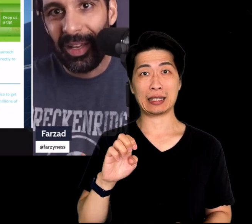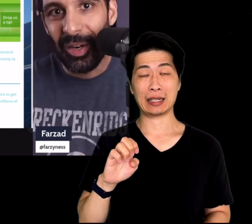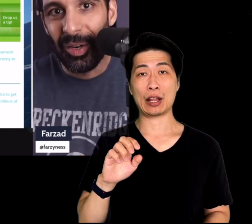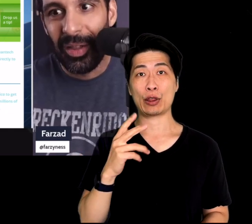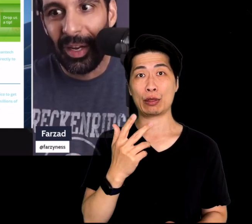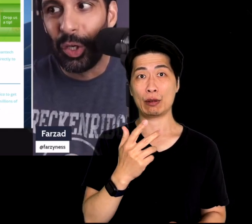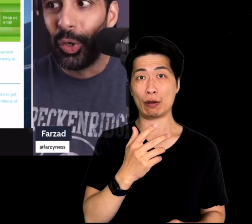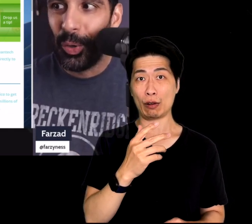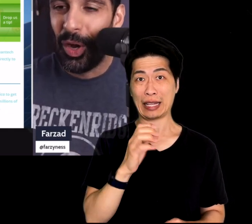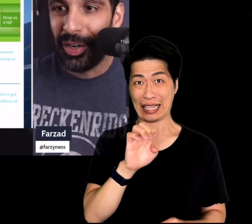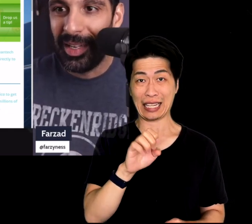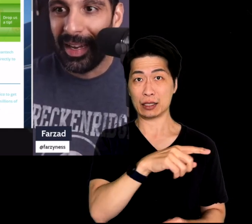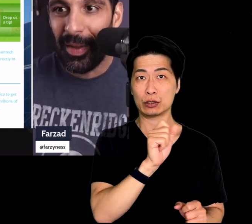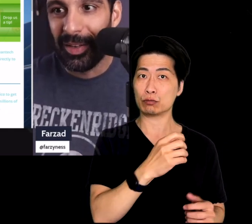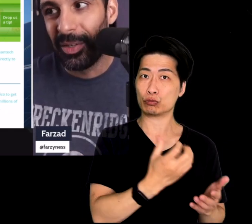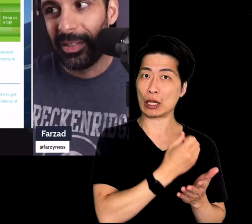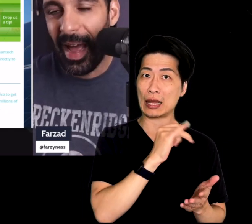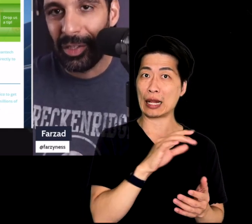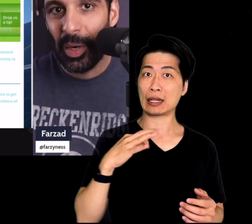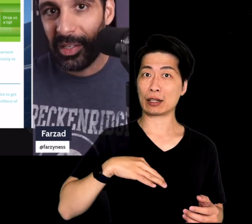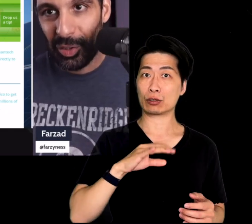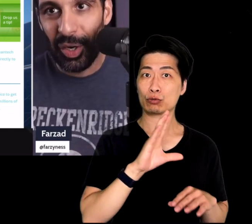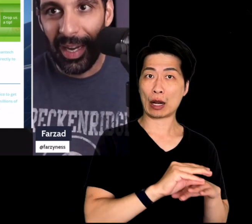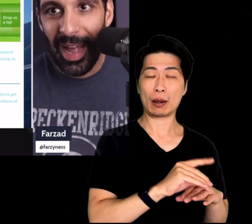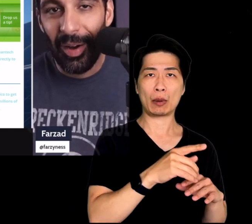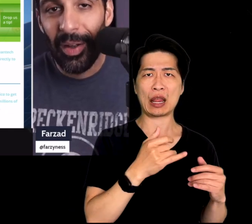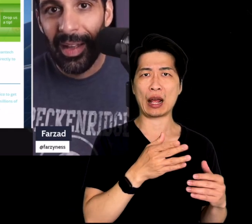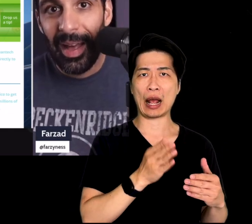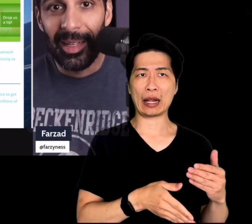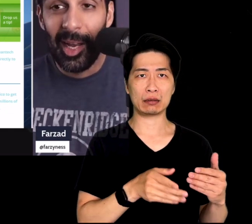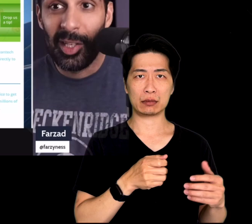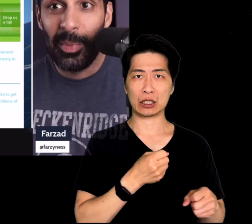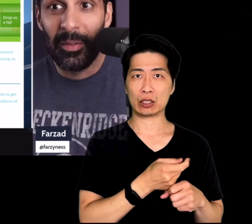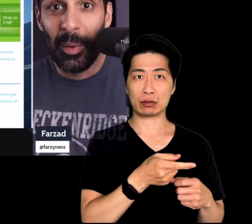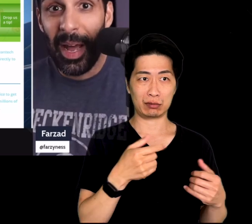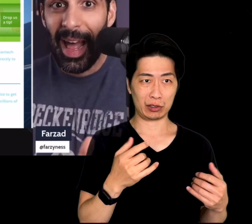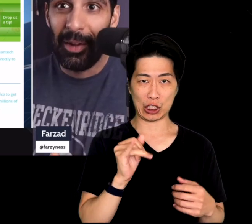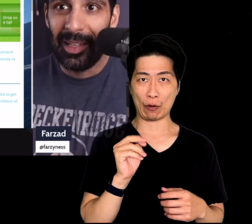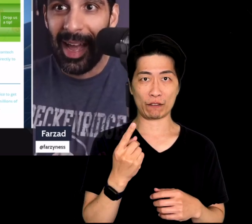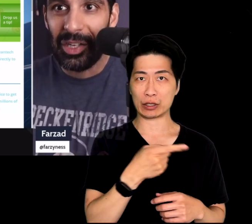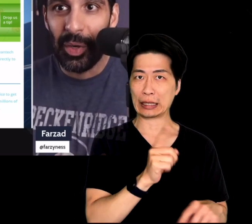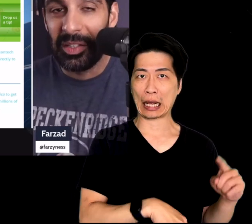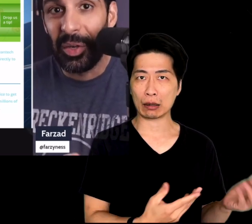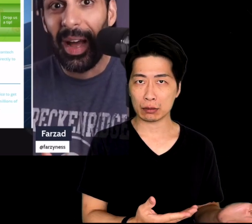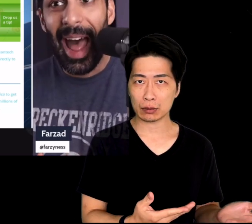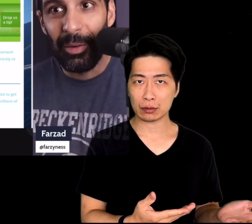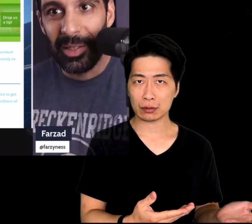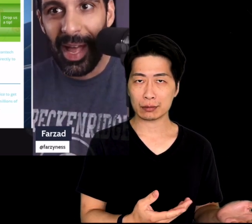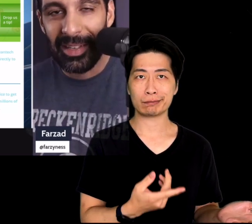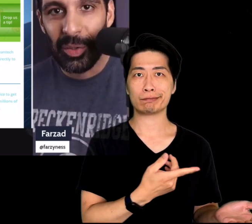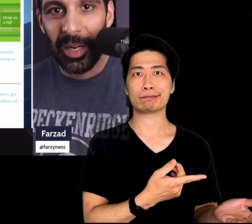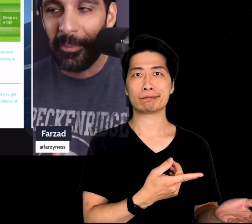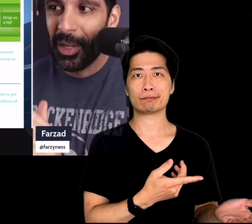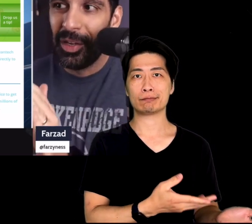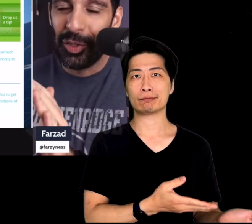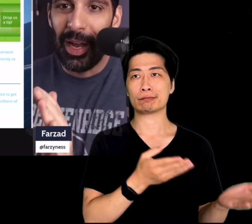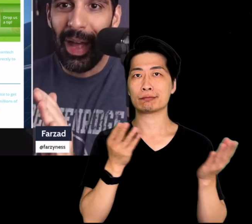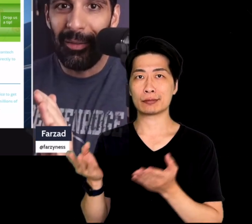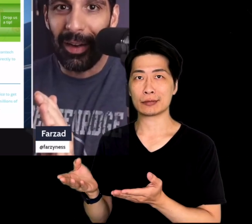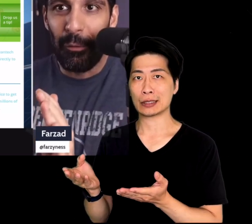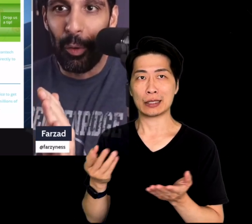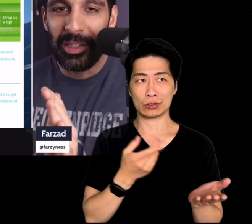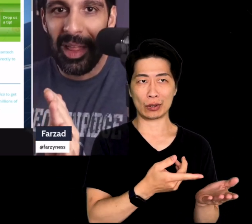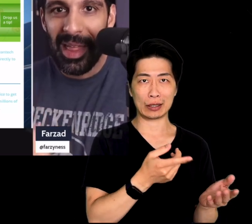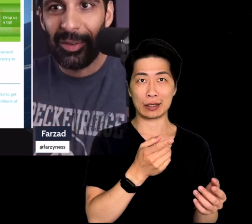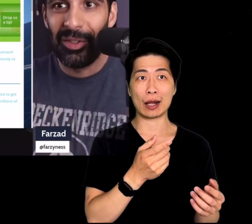end of the year, they could no longer take advantage of the tax credit starting now. And then Tesla being from not having the tax credit to not having the tax credit. So now you